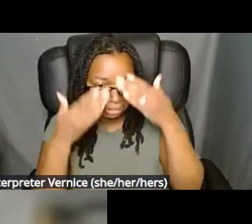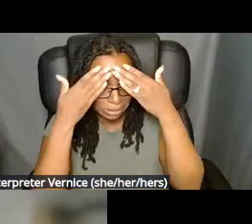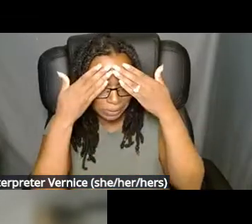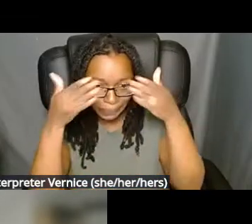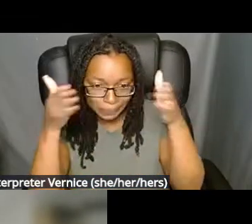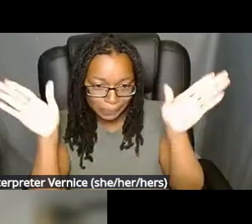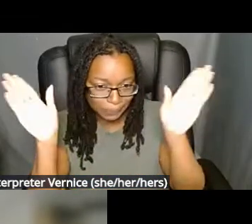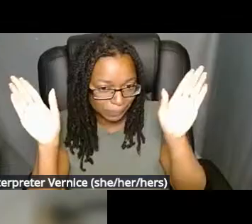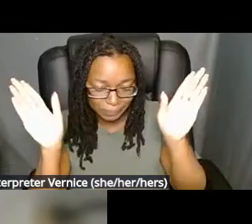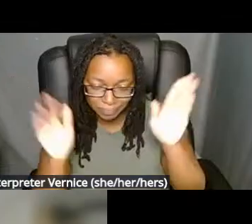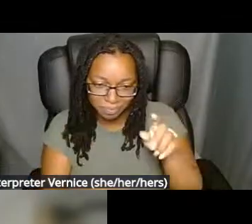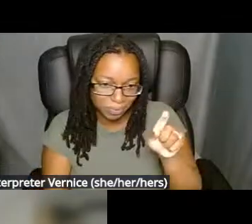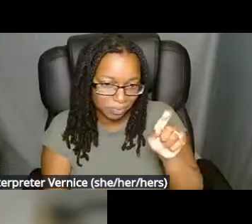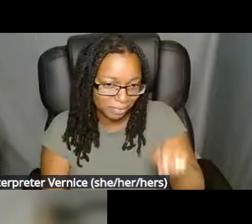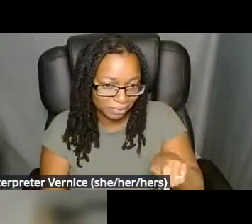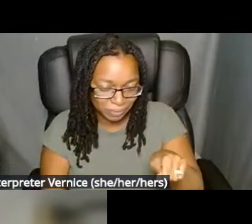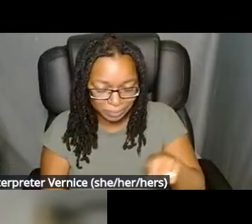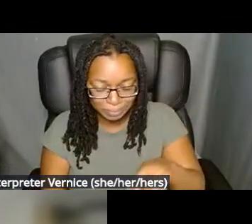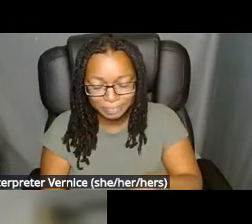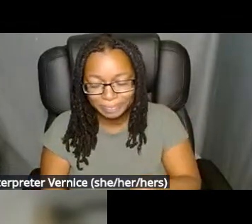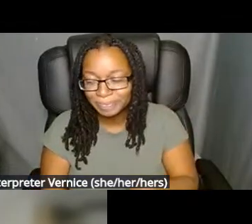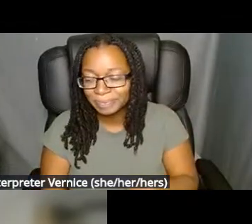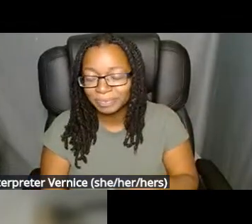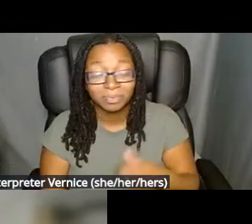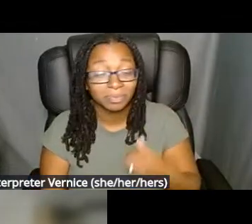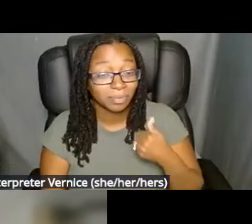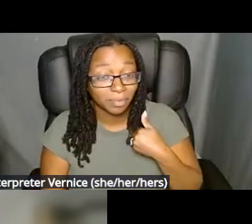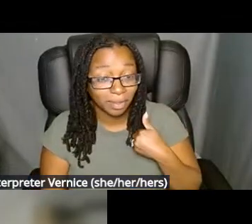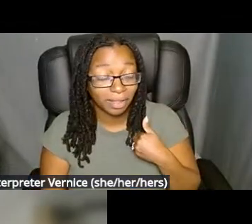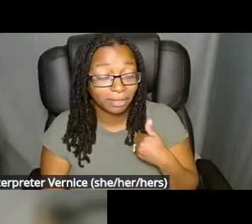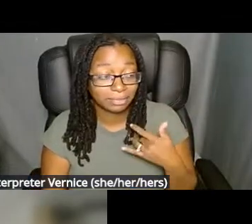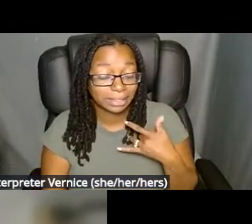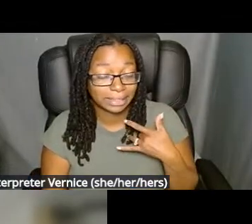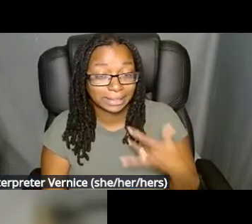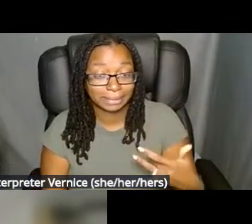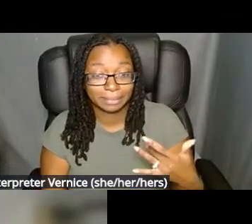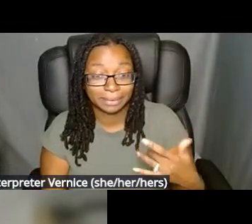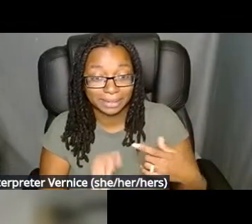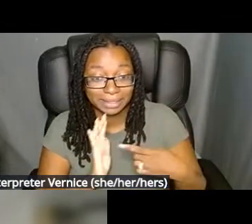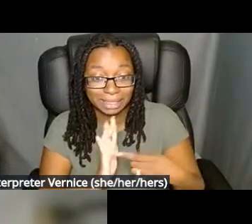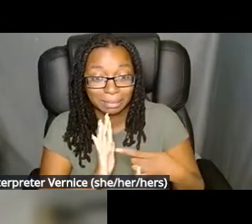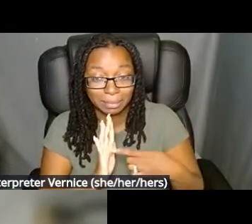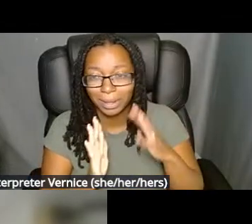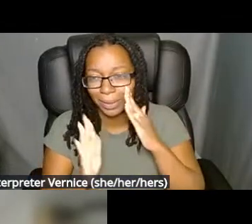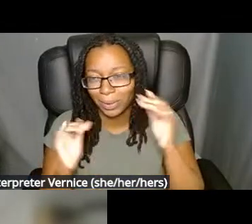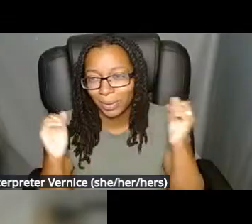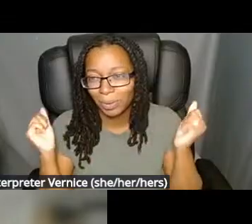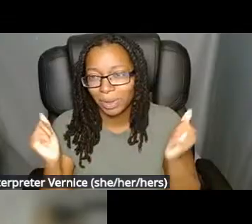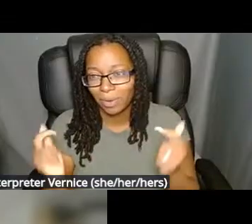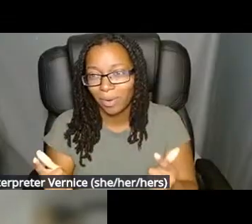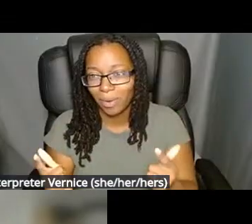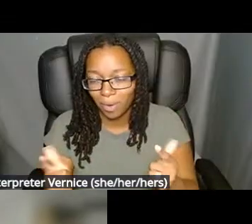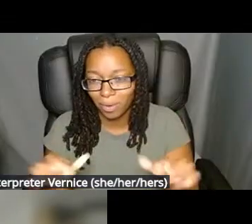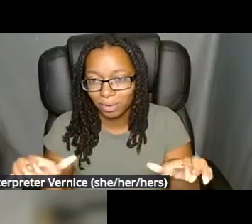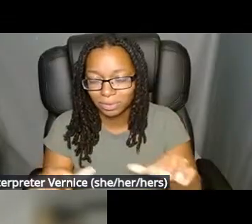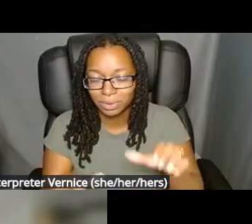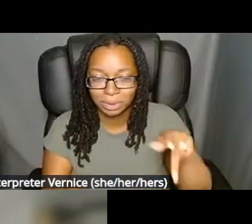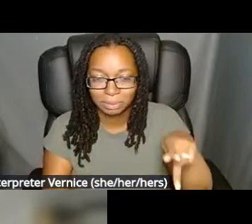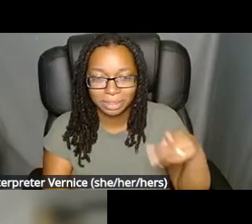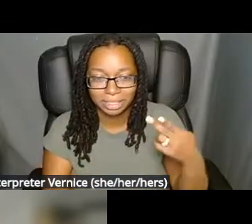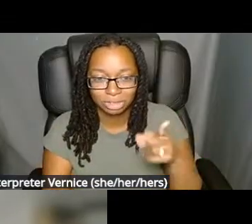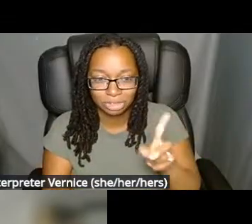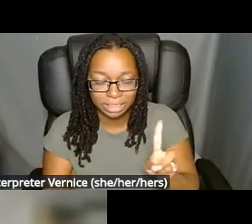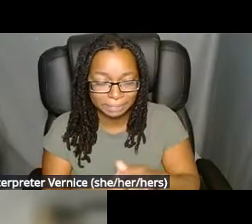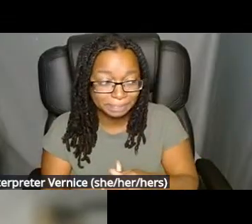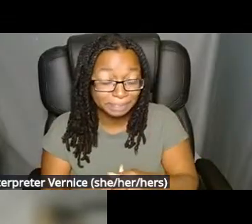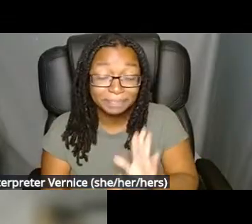So here's a typical example. So I know we all did the PhD. When my PhD, I